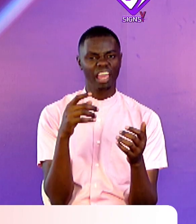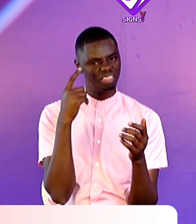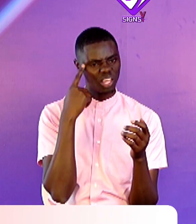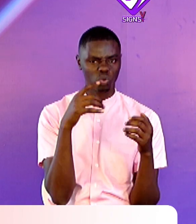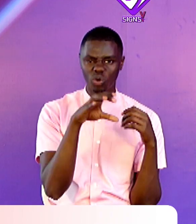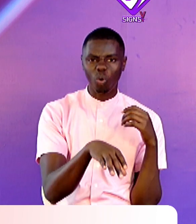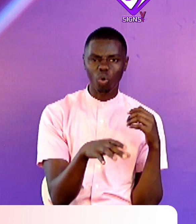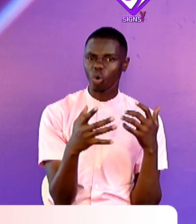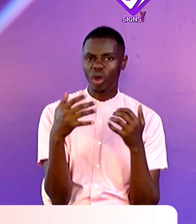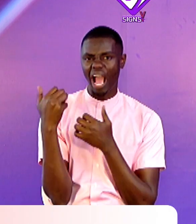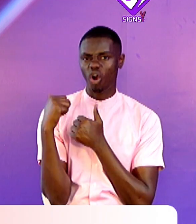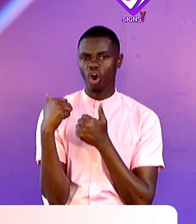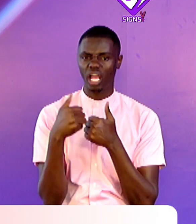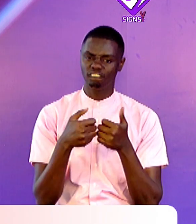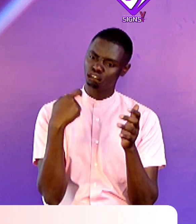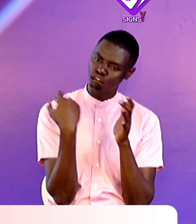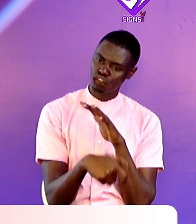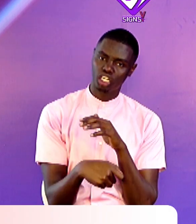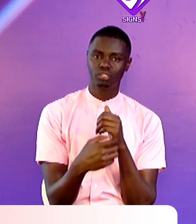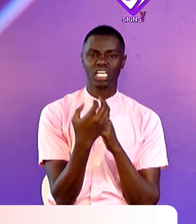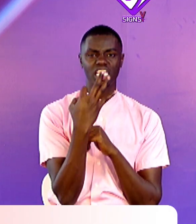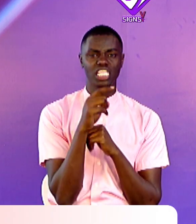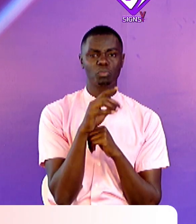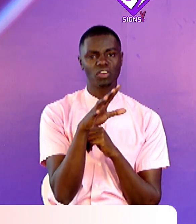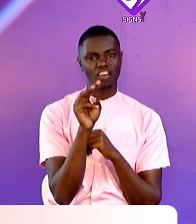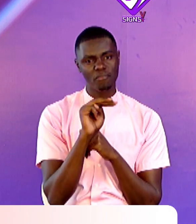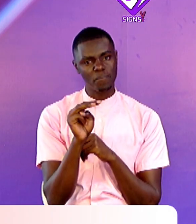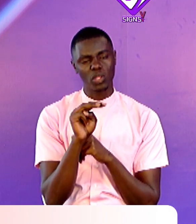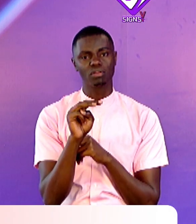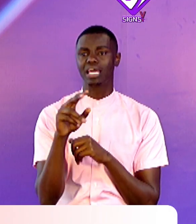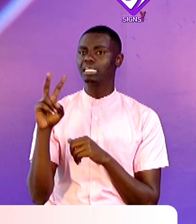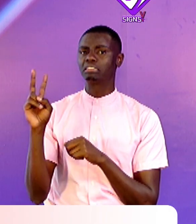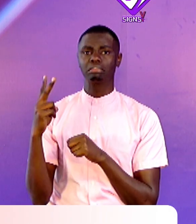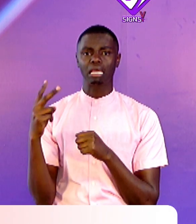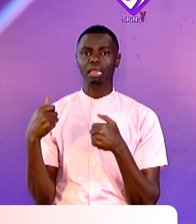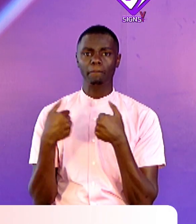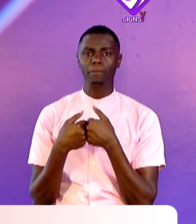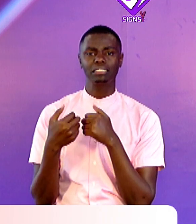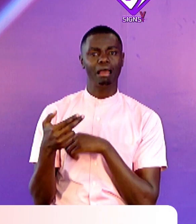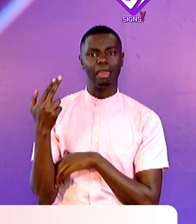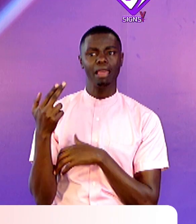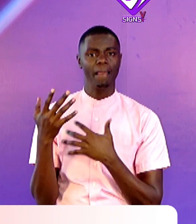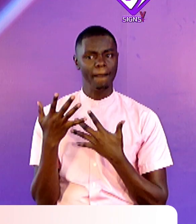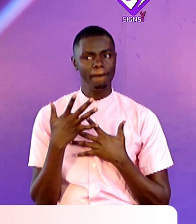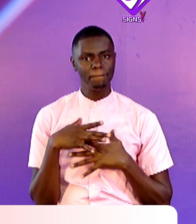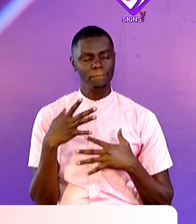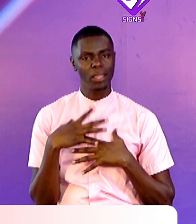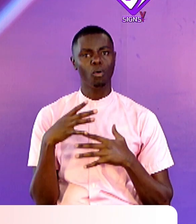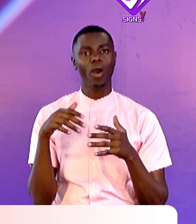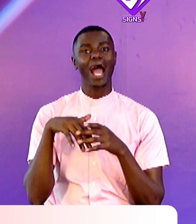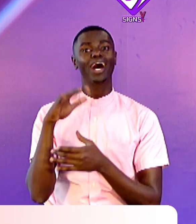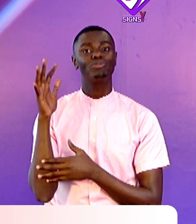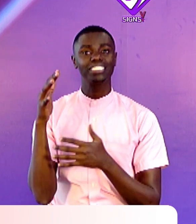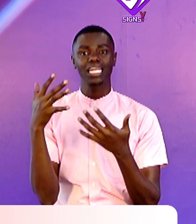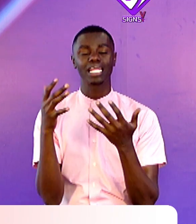million? Yes. Then, second game, we were fined even higher. And then people were even outside the stadium. There